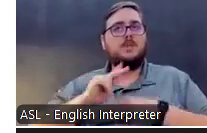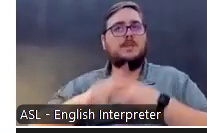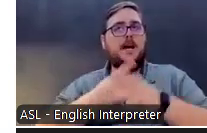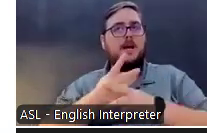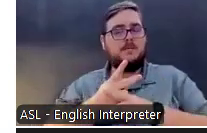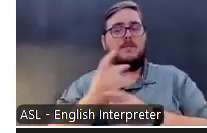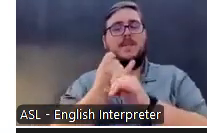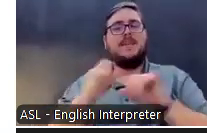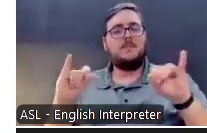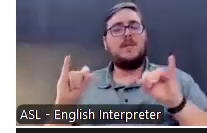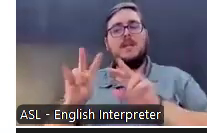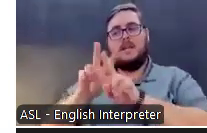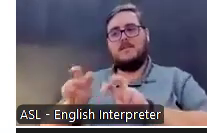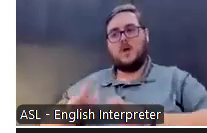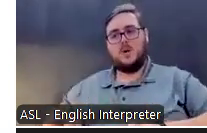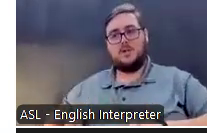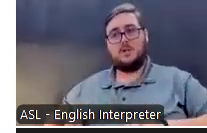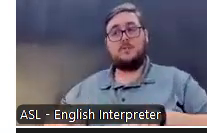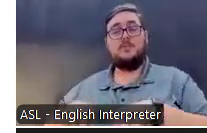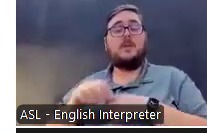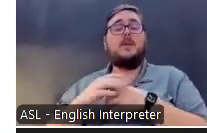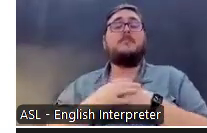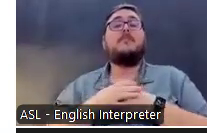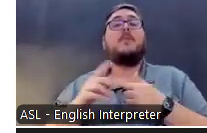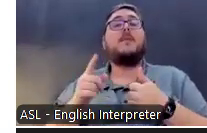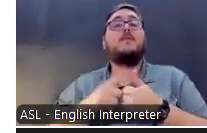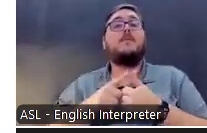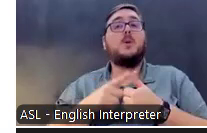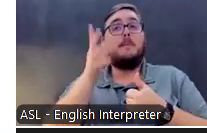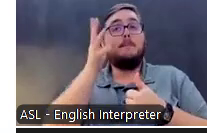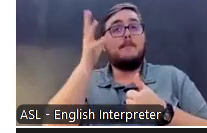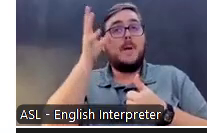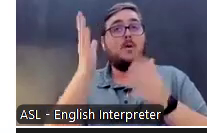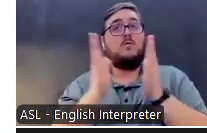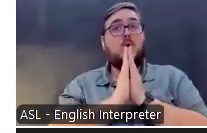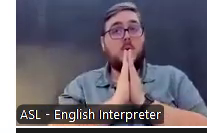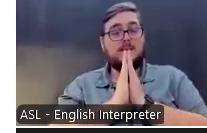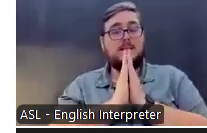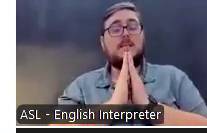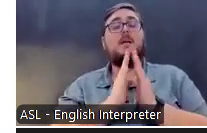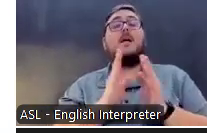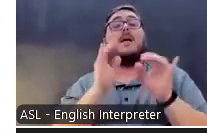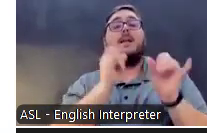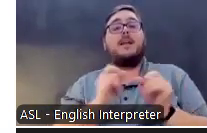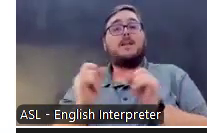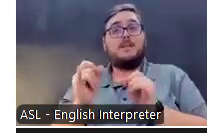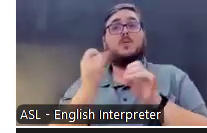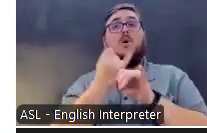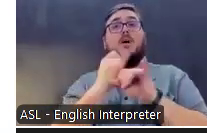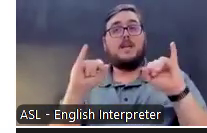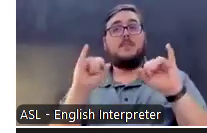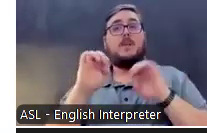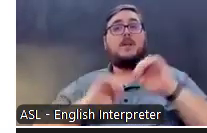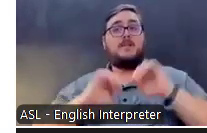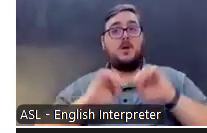discuss is a parent requesting an independent educational evaluation at public expense if the parent disagrees